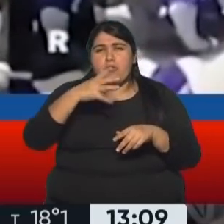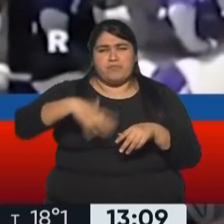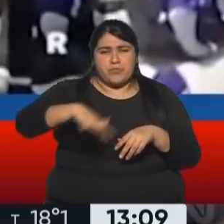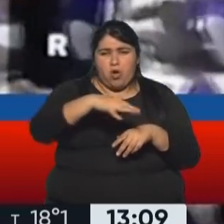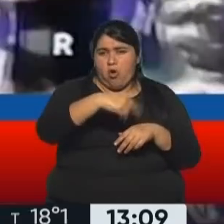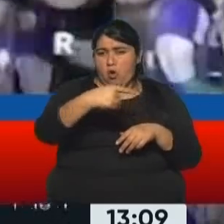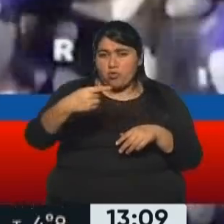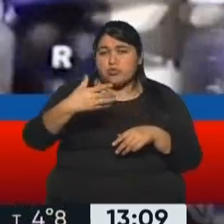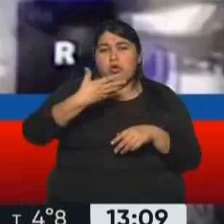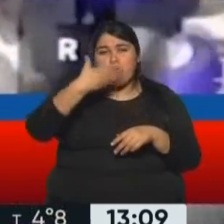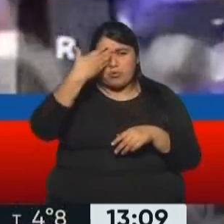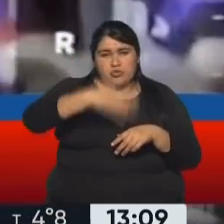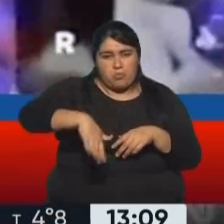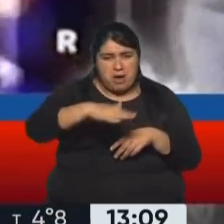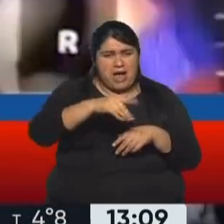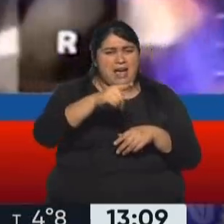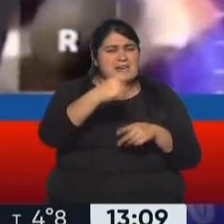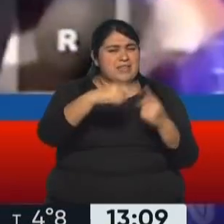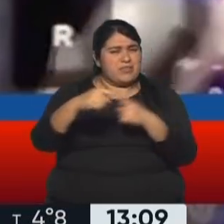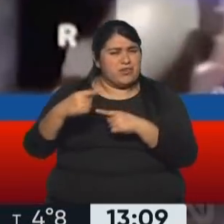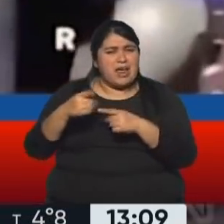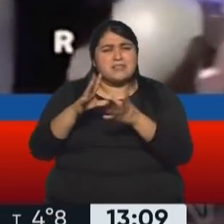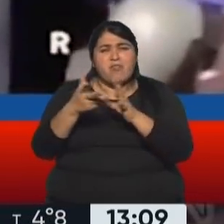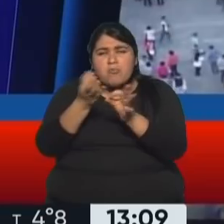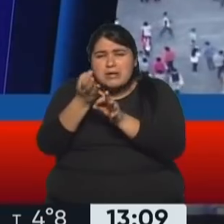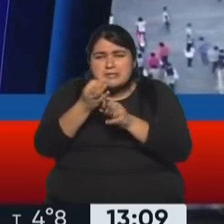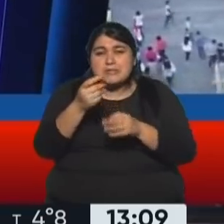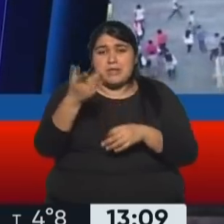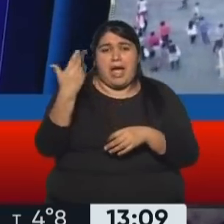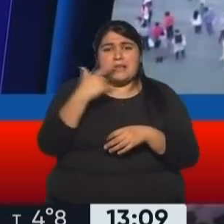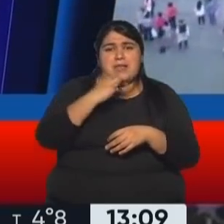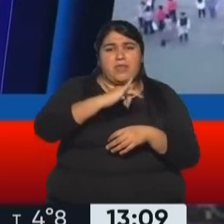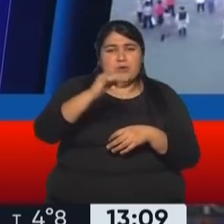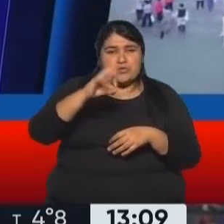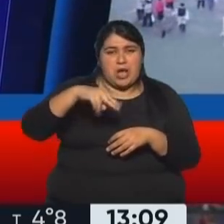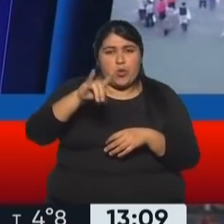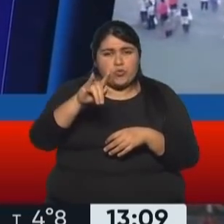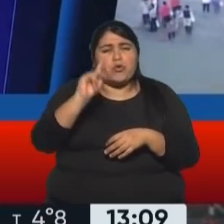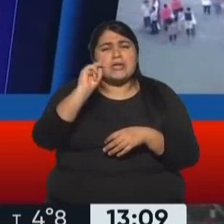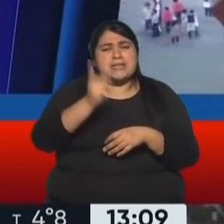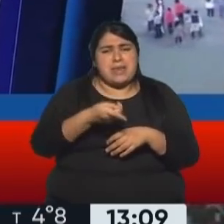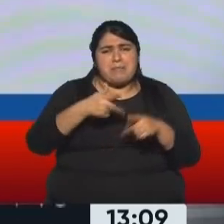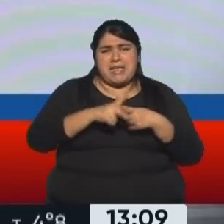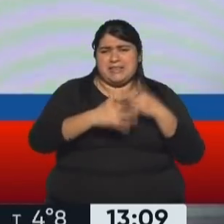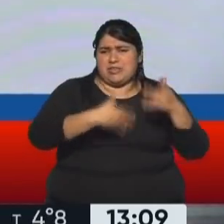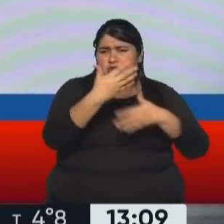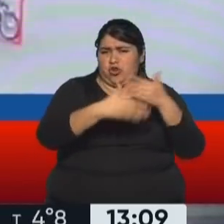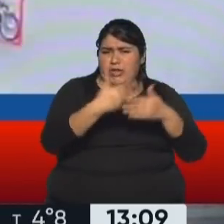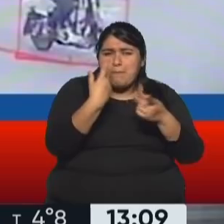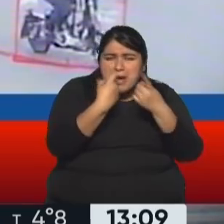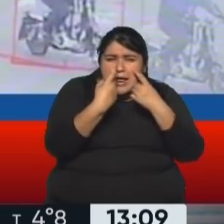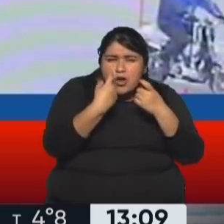minoría musulmana uigur en campamentos de reeducación, según denuncias de la ONU, y el uso masivo de la tecnología para el